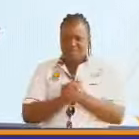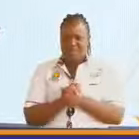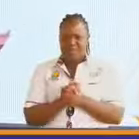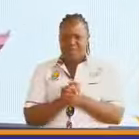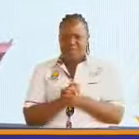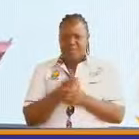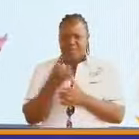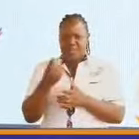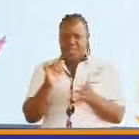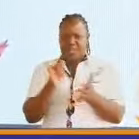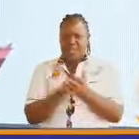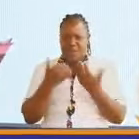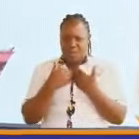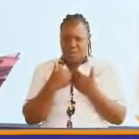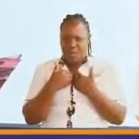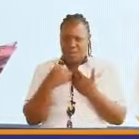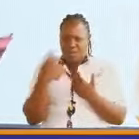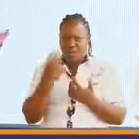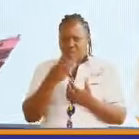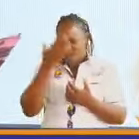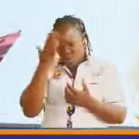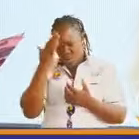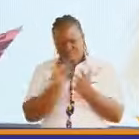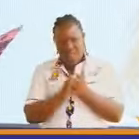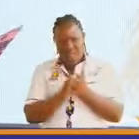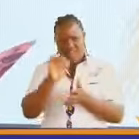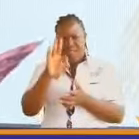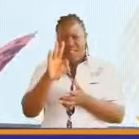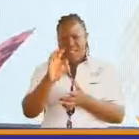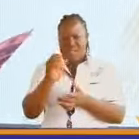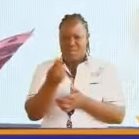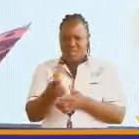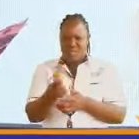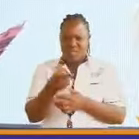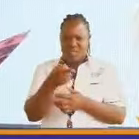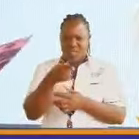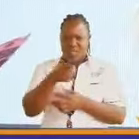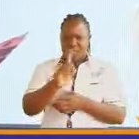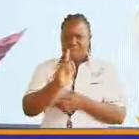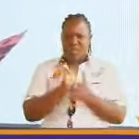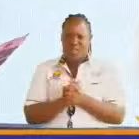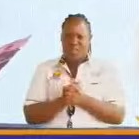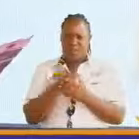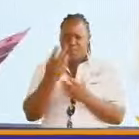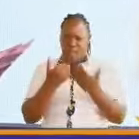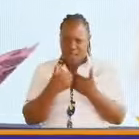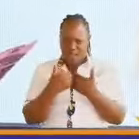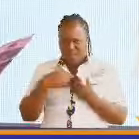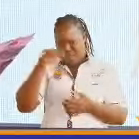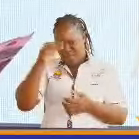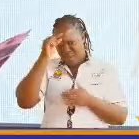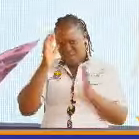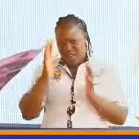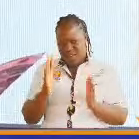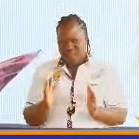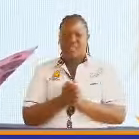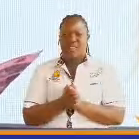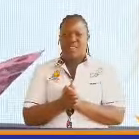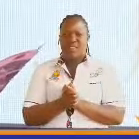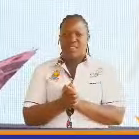that were left. So they know that 30 minutes of those are yours. And we have here, Your Excellency, governors. We have Governor